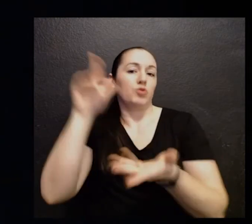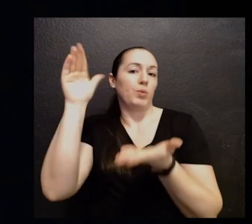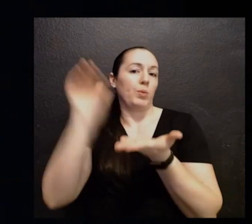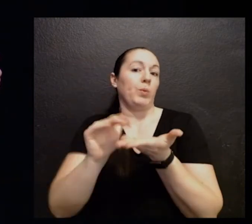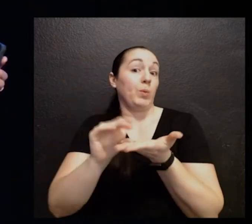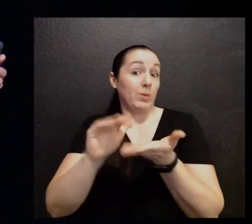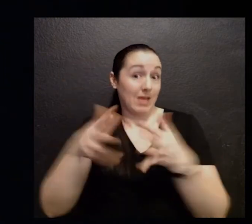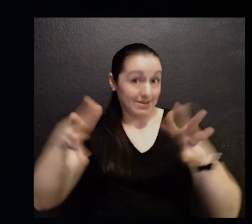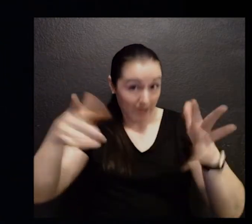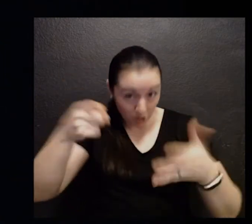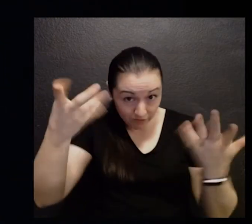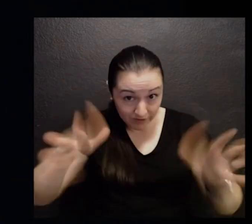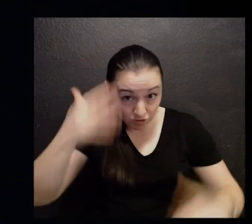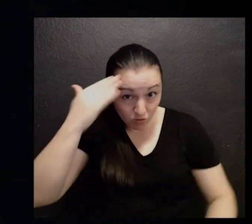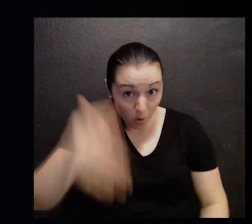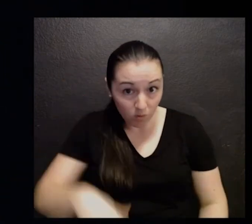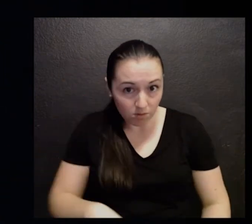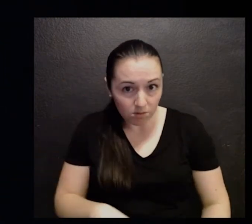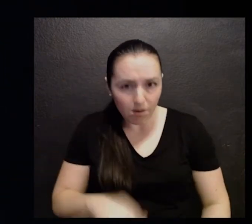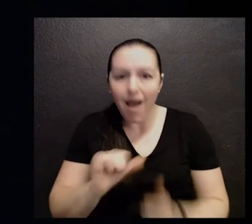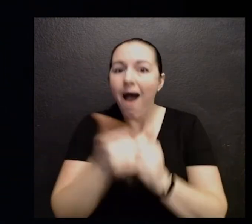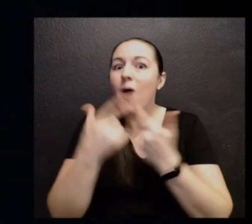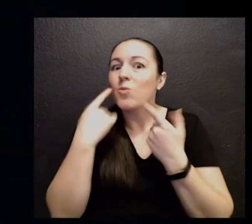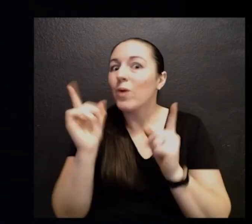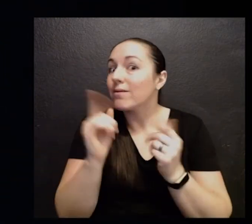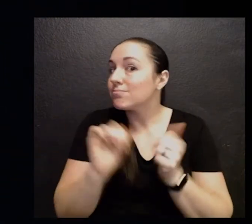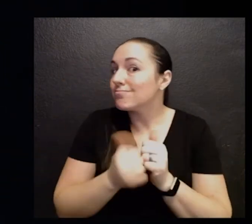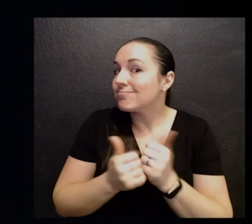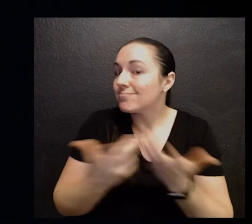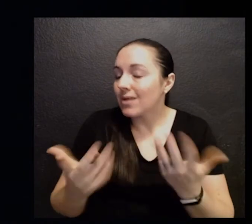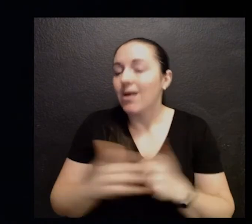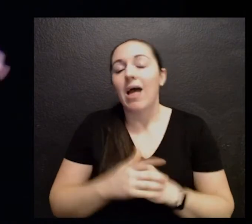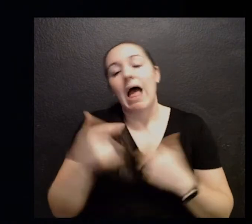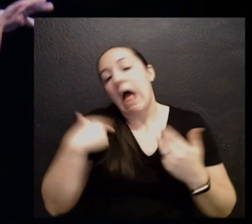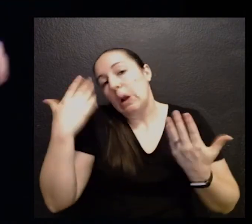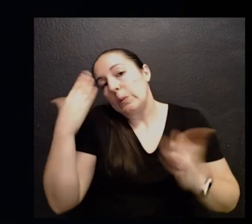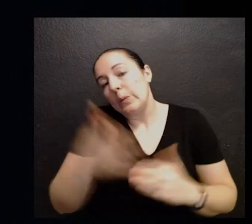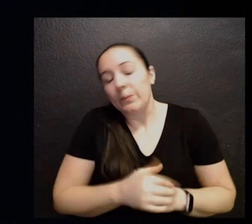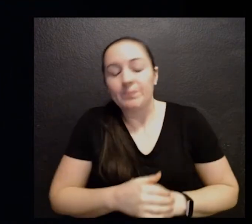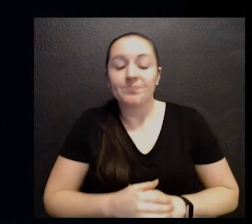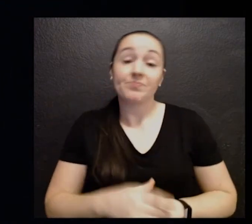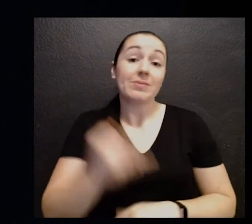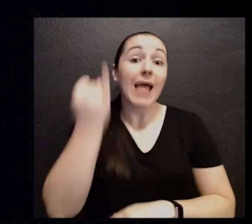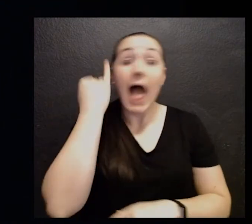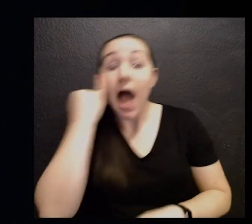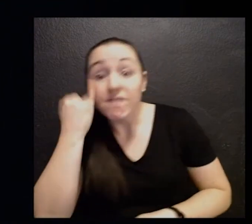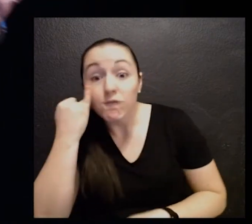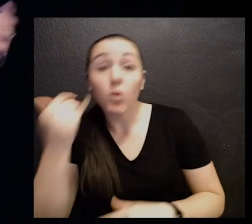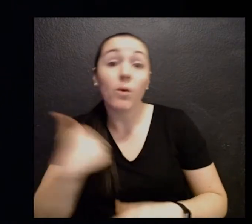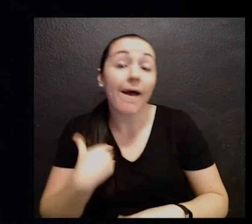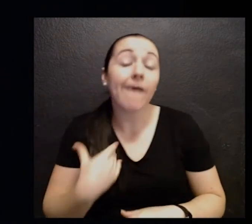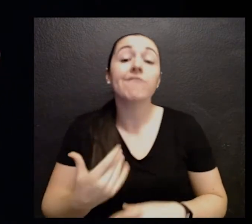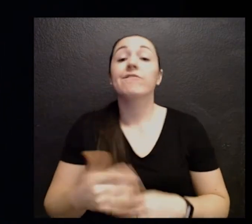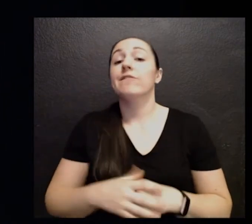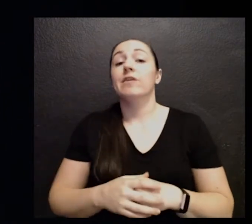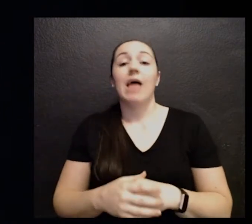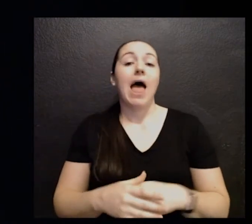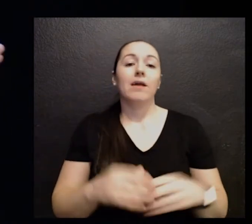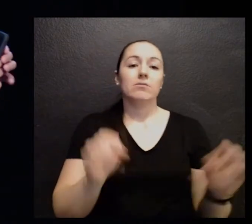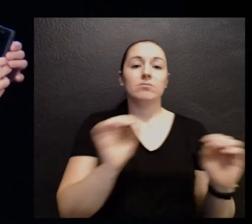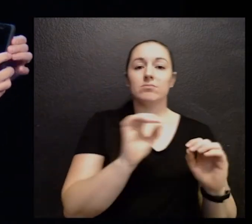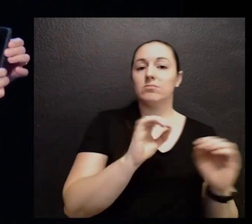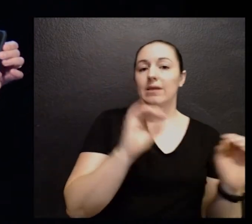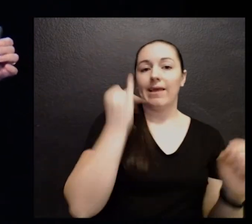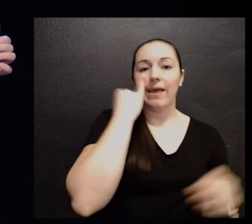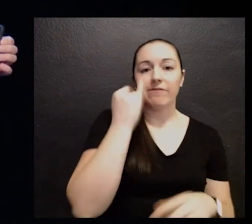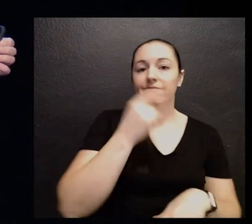you heard about this? All right, so here's how it works. Every single phone has this. I don't know how iPhones have it and non-iPhones have it too. So